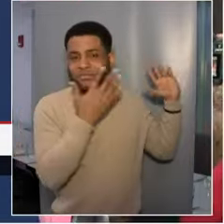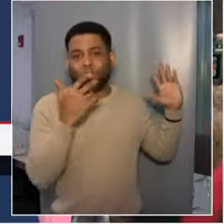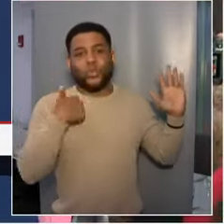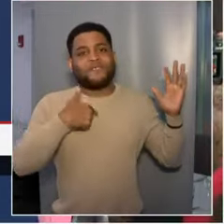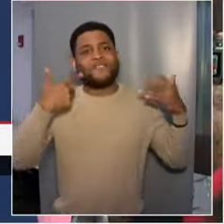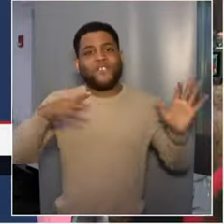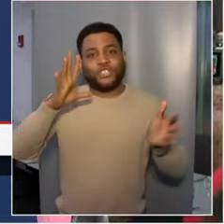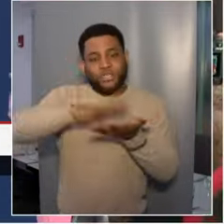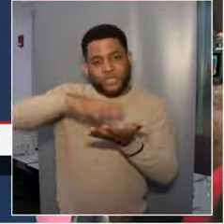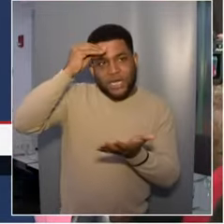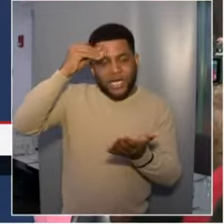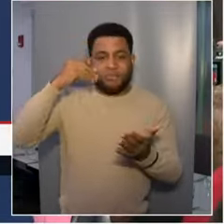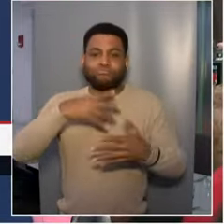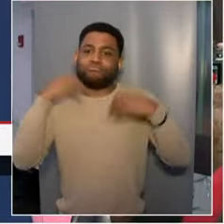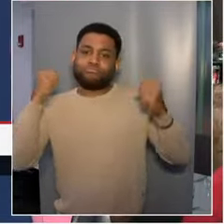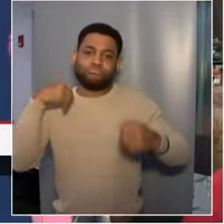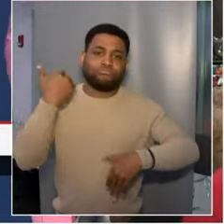Yep.